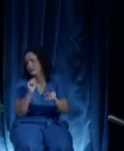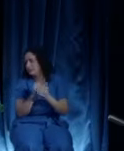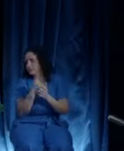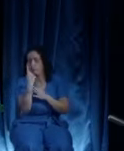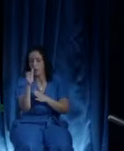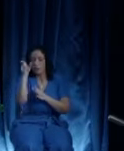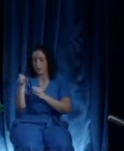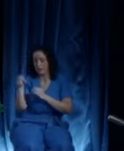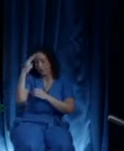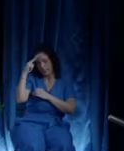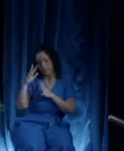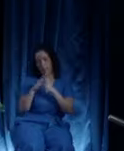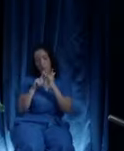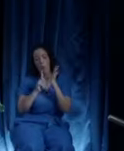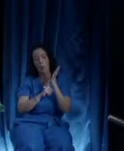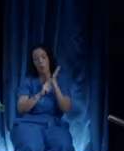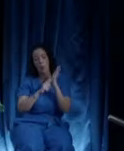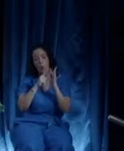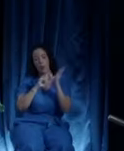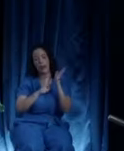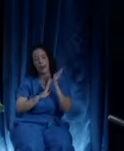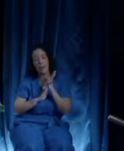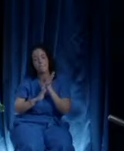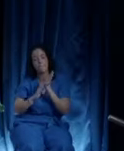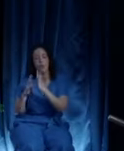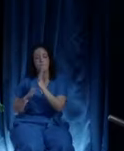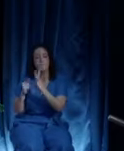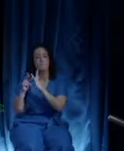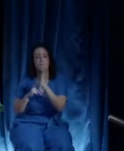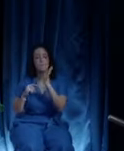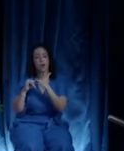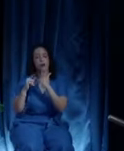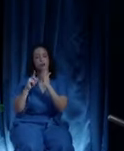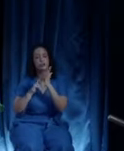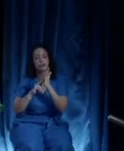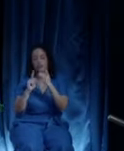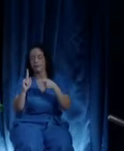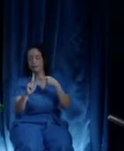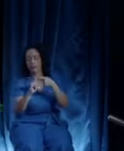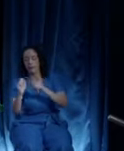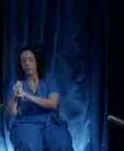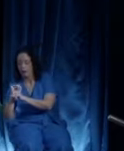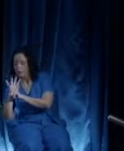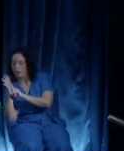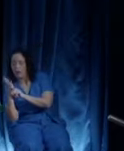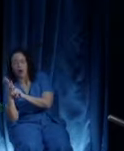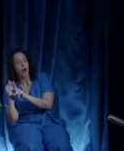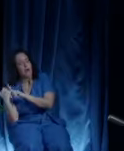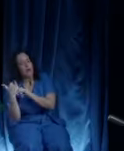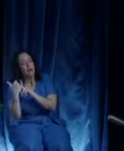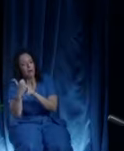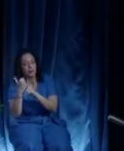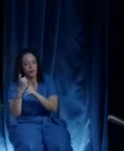this guy called William Monson, first of all, who starts that he has this group of backers who washed his face every day with posset curd, which is a sort of mix